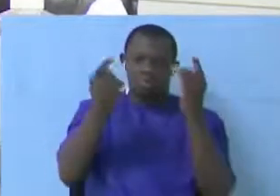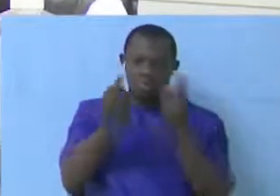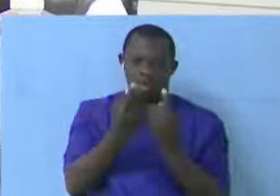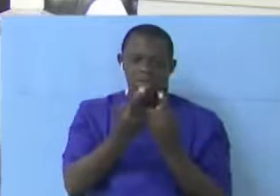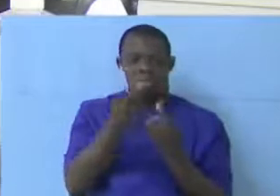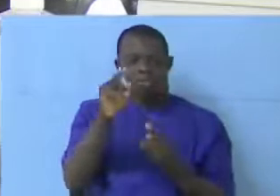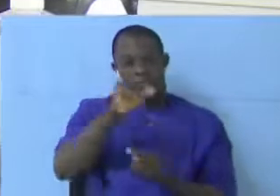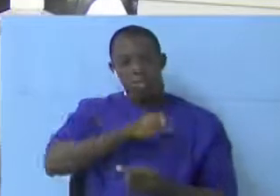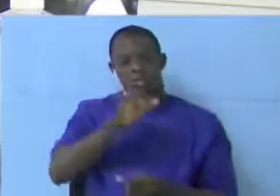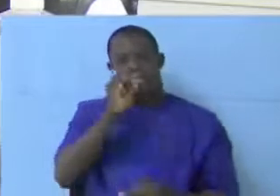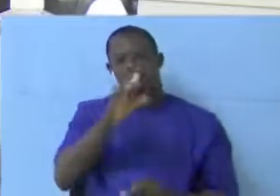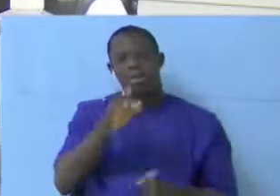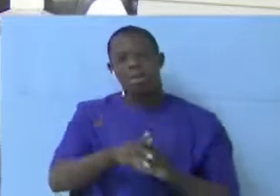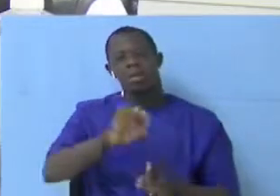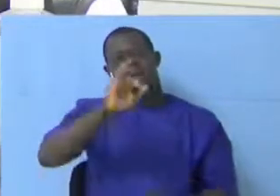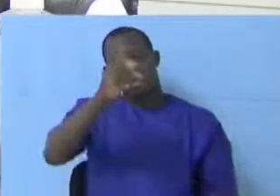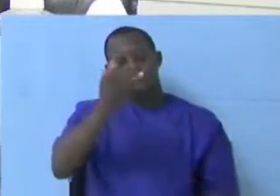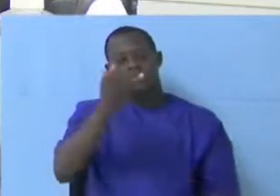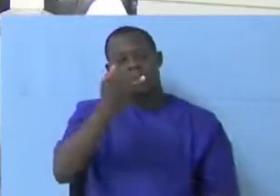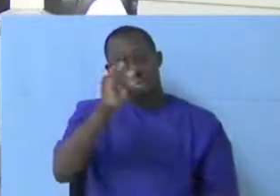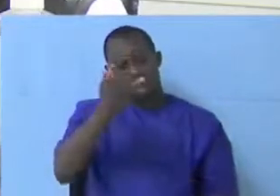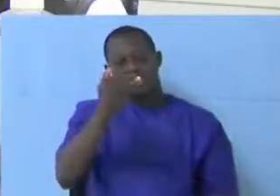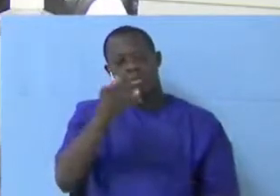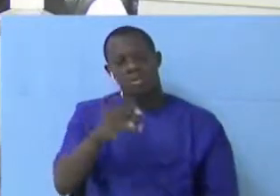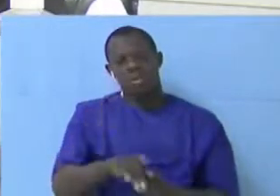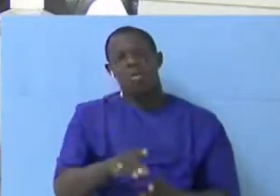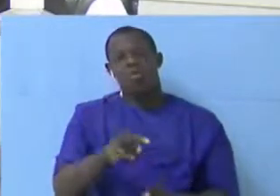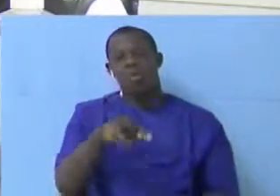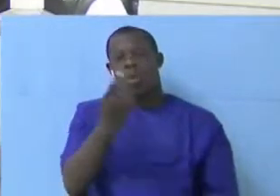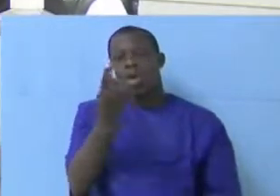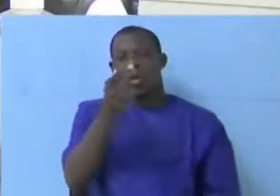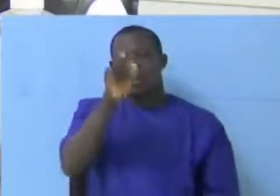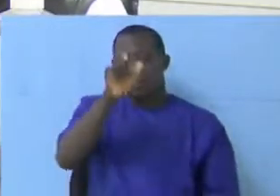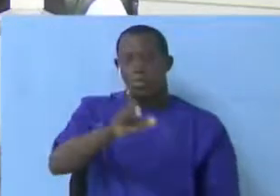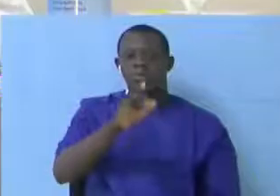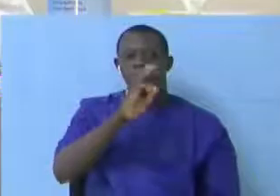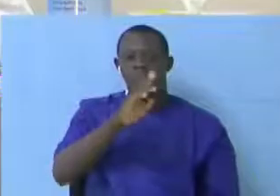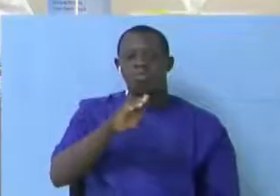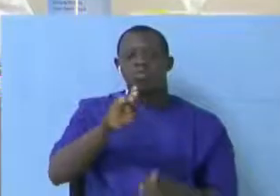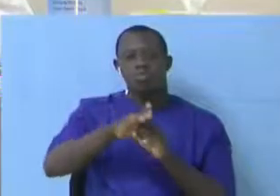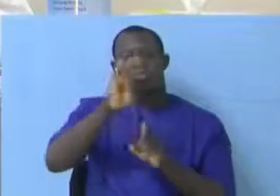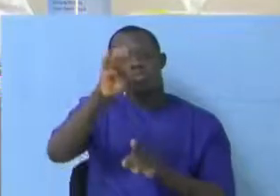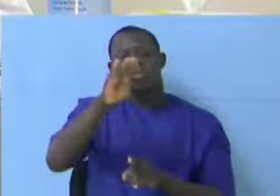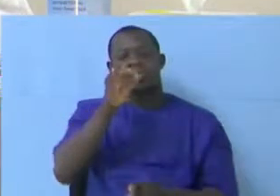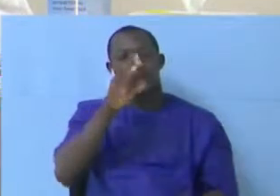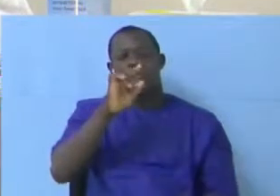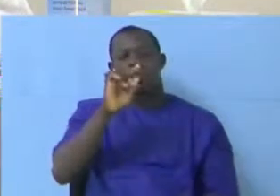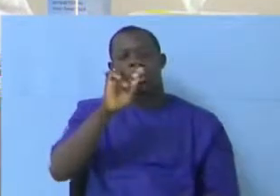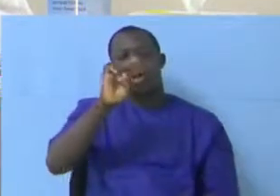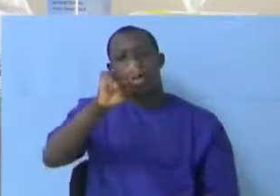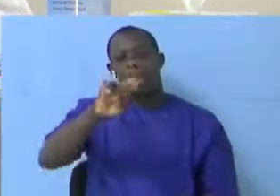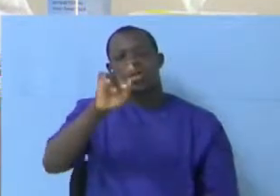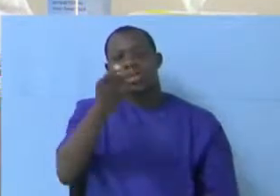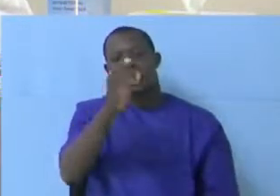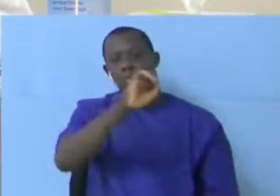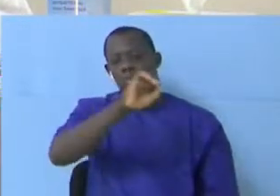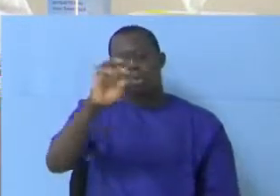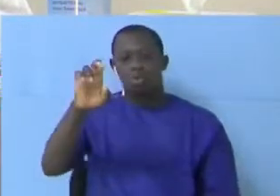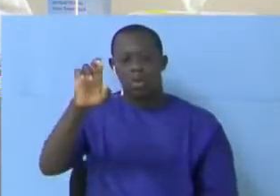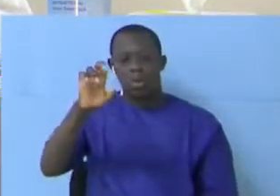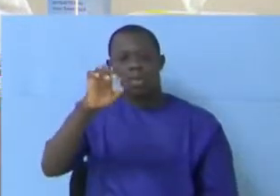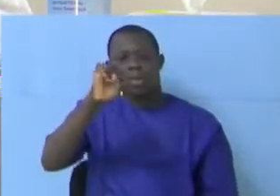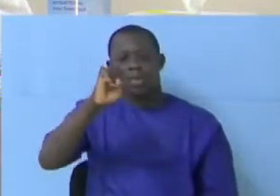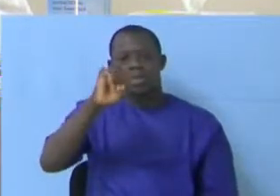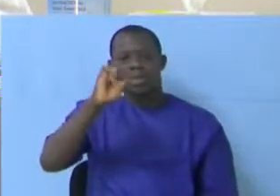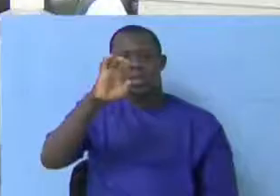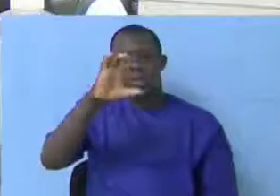ay memfo. Oh yes, sadly so. Because one of the people he implicated was Ngorseka, who was one of my best bosses. Atu